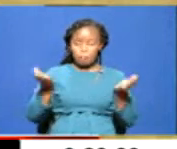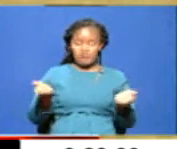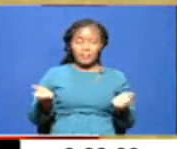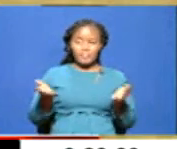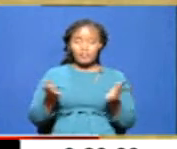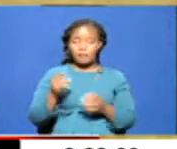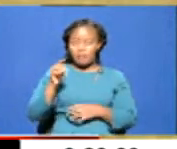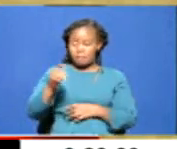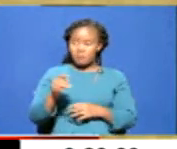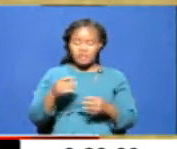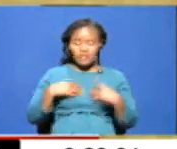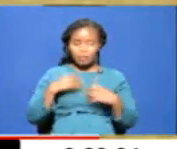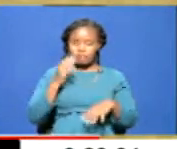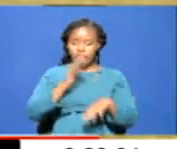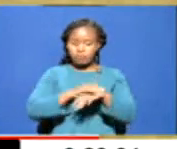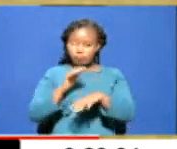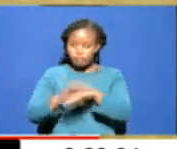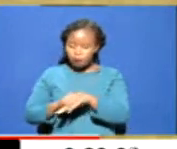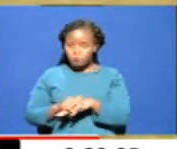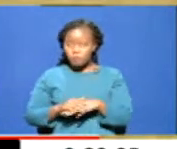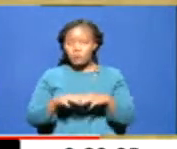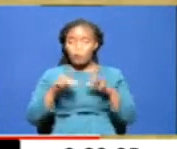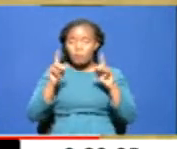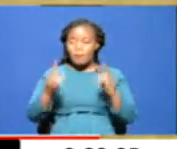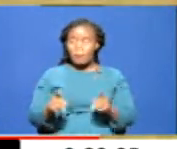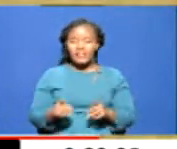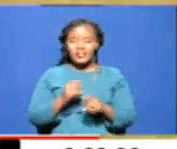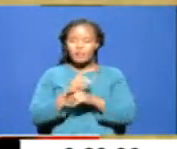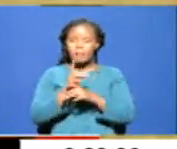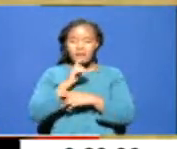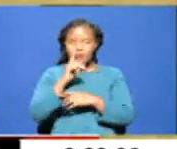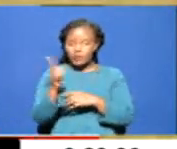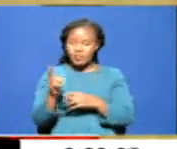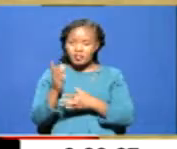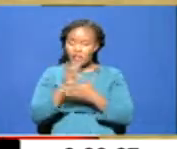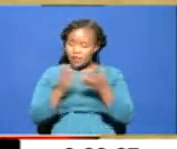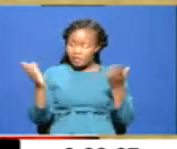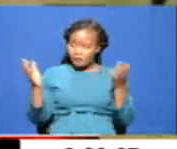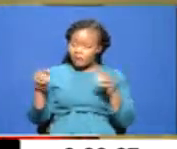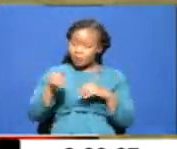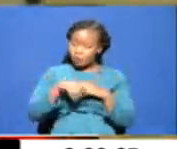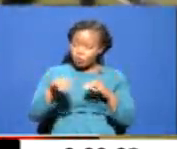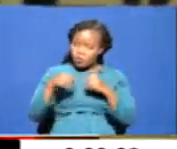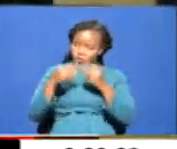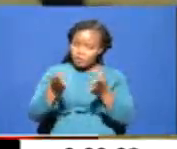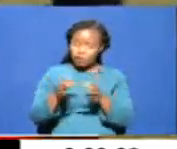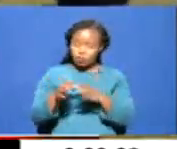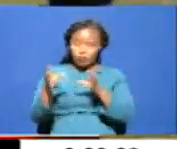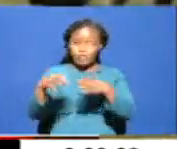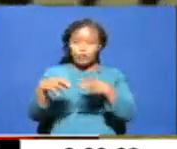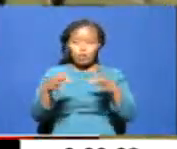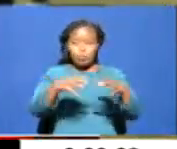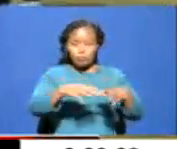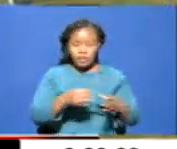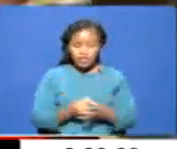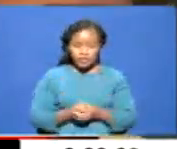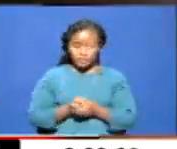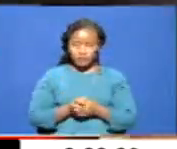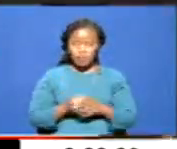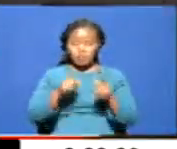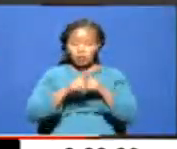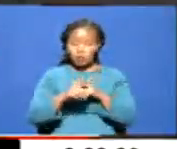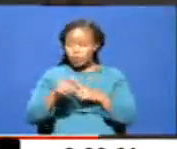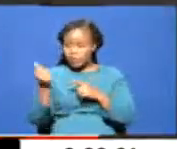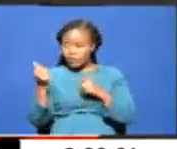we've given them, it should be, it's a little bit of something that we can give that to the community. Councillors have, however,